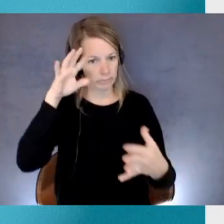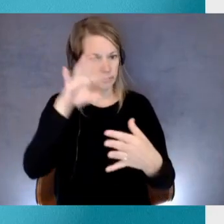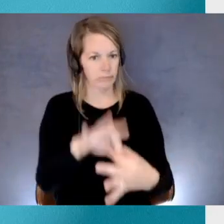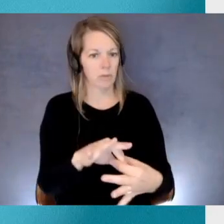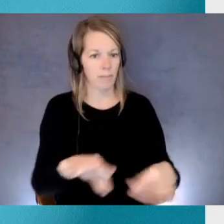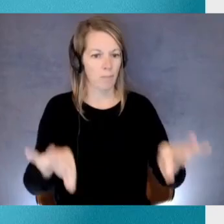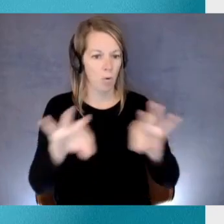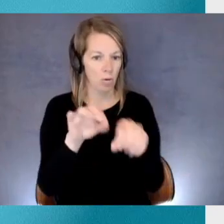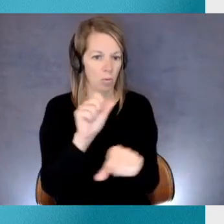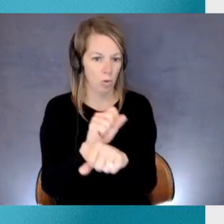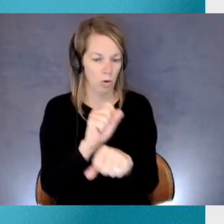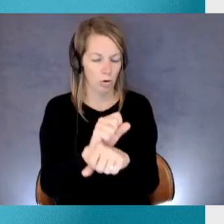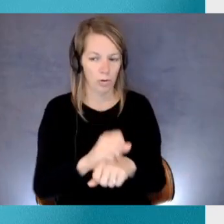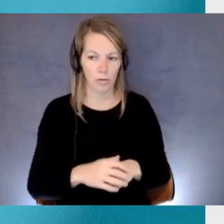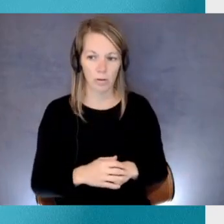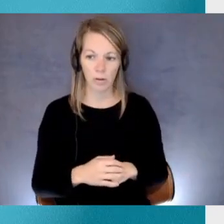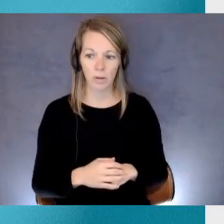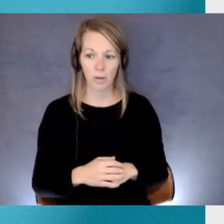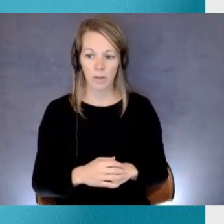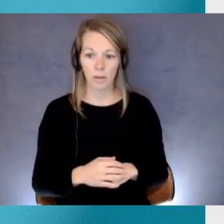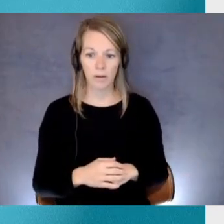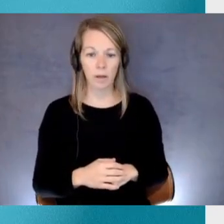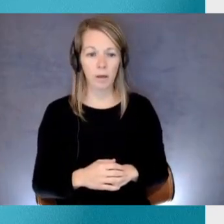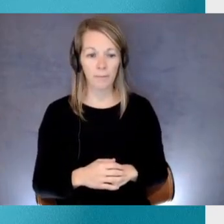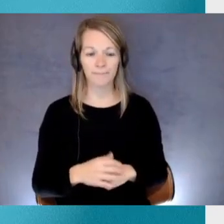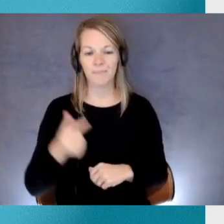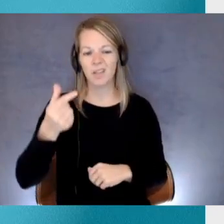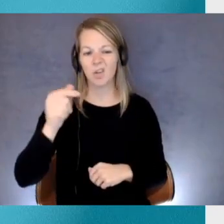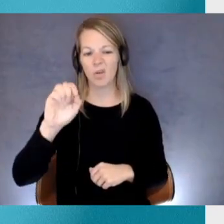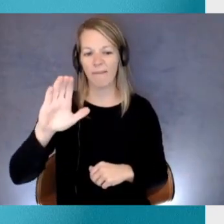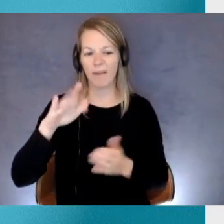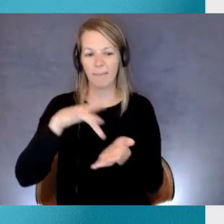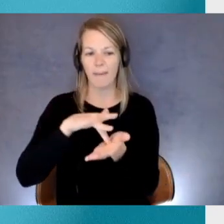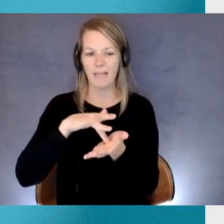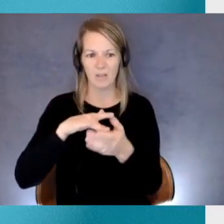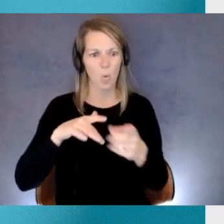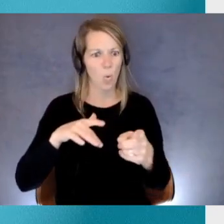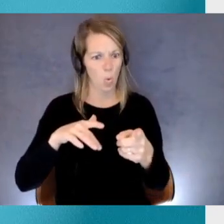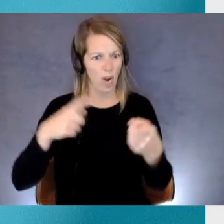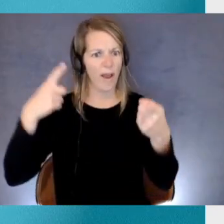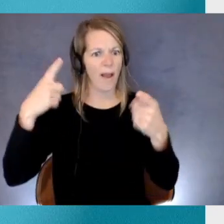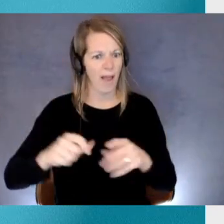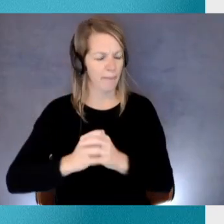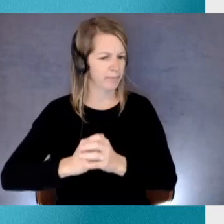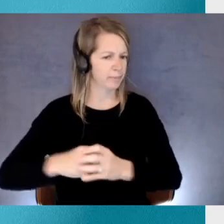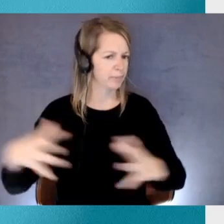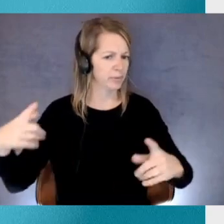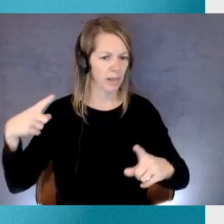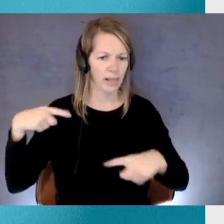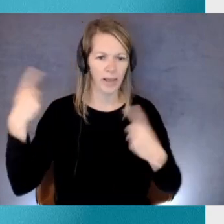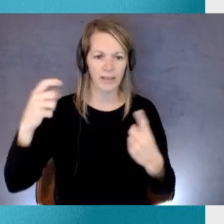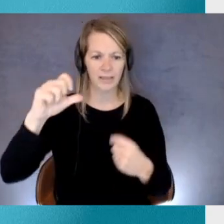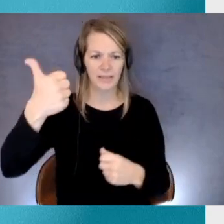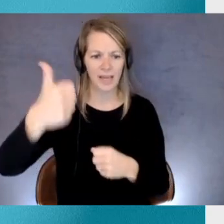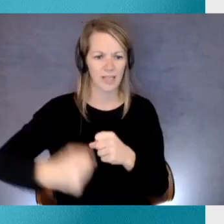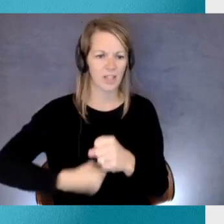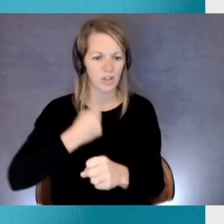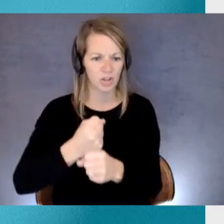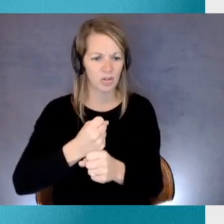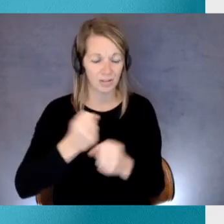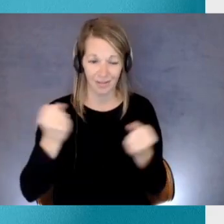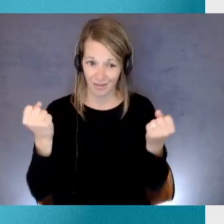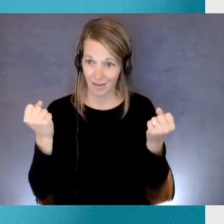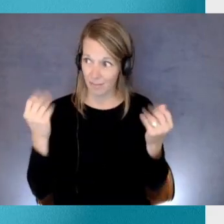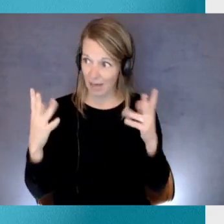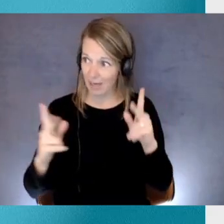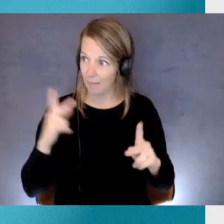And so the field I work in is called graphic medicine. And this has exploded in the last 10 years when a number of people kind of came together and put a stake